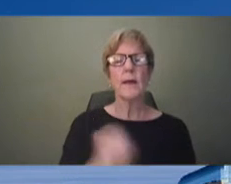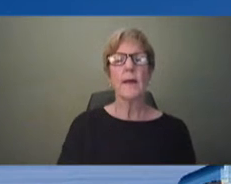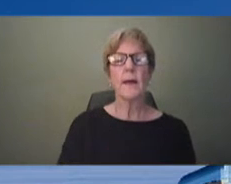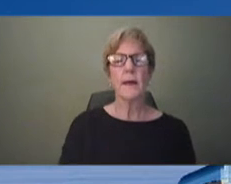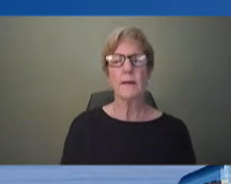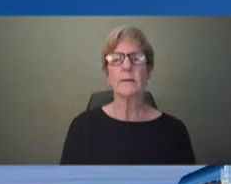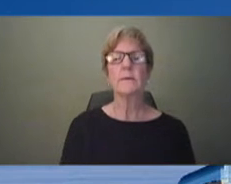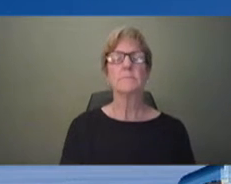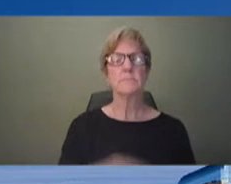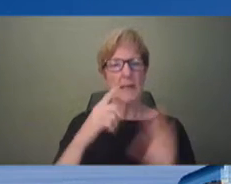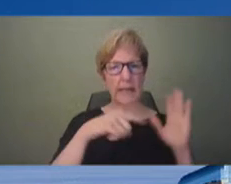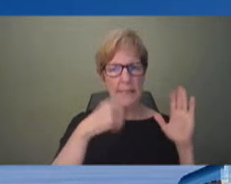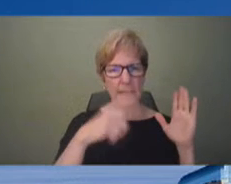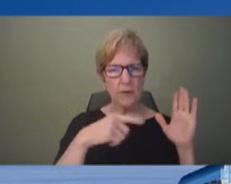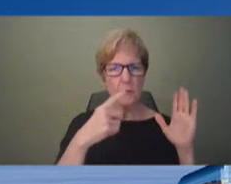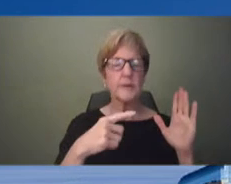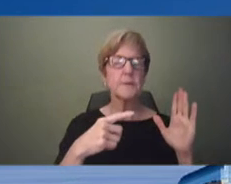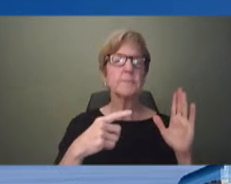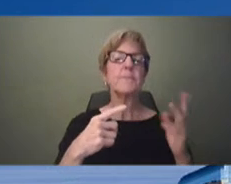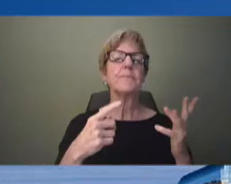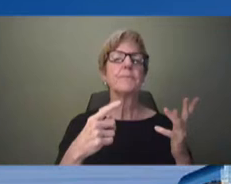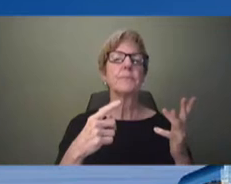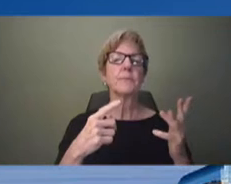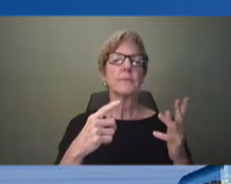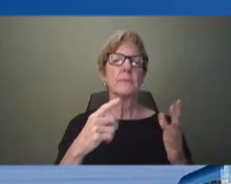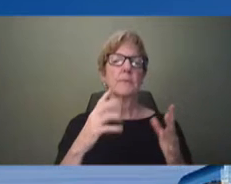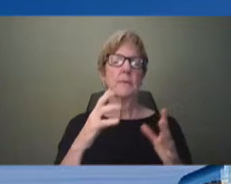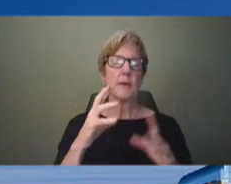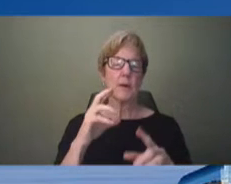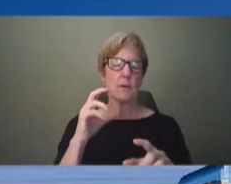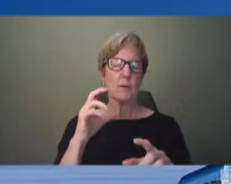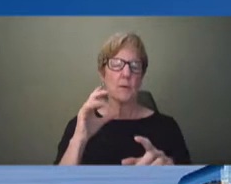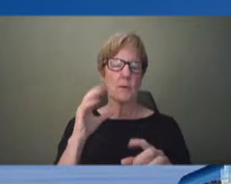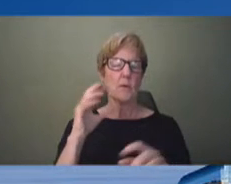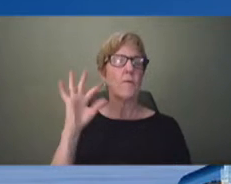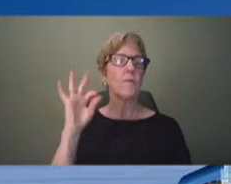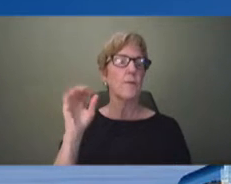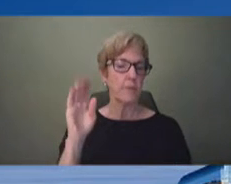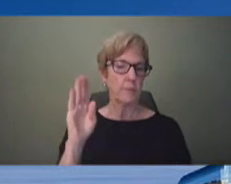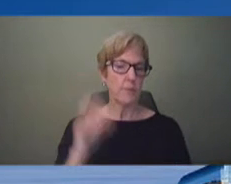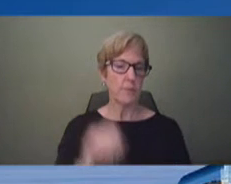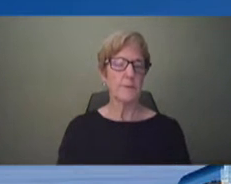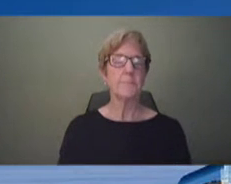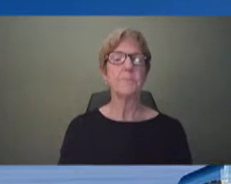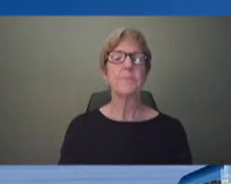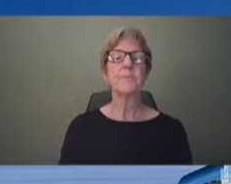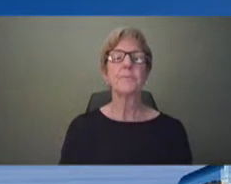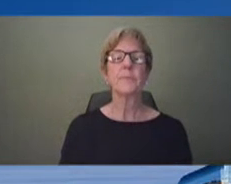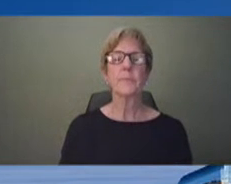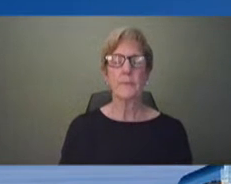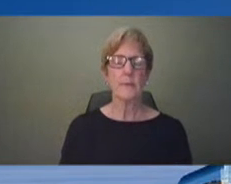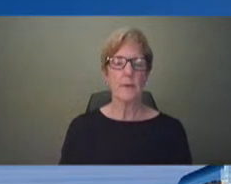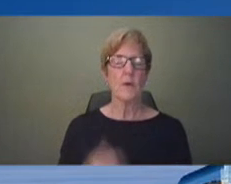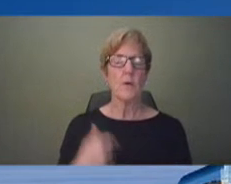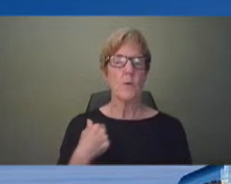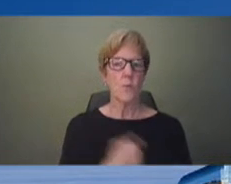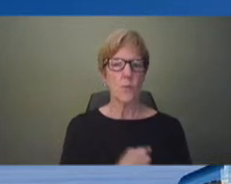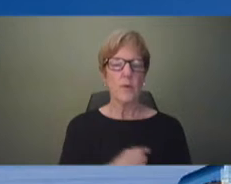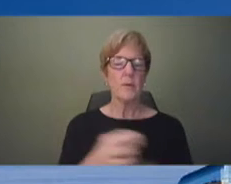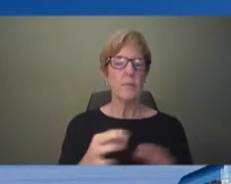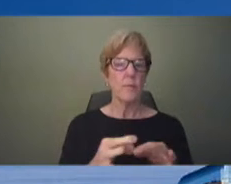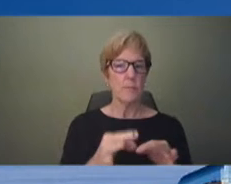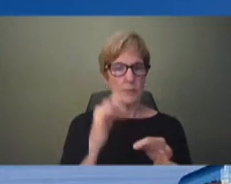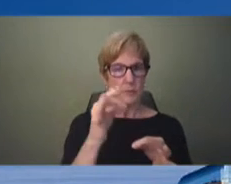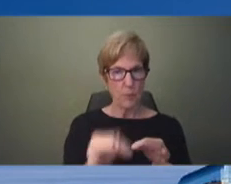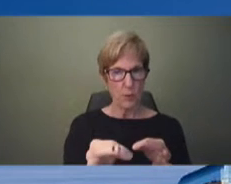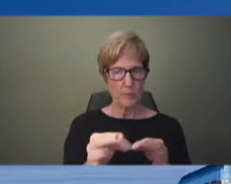public hearing that was scheduled for uh February and we've had to basically uh postpone it uh